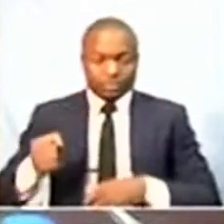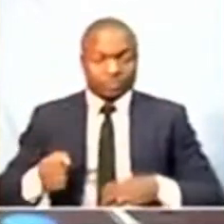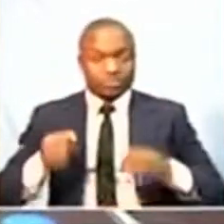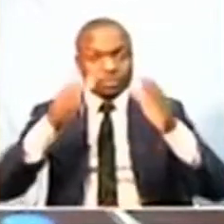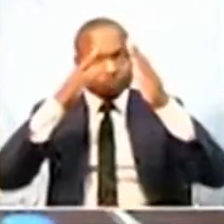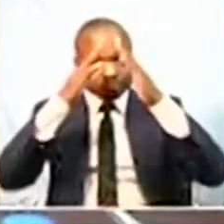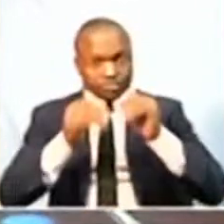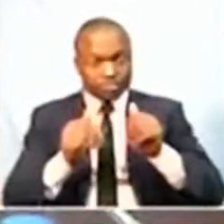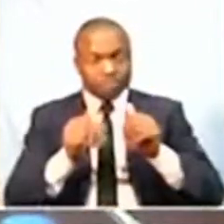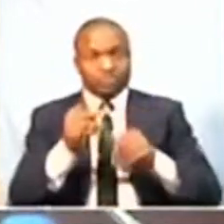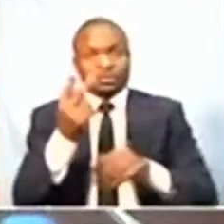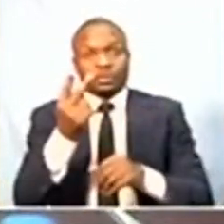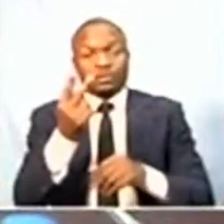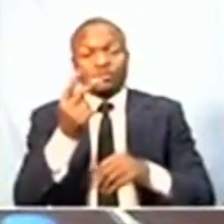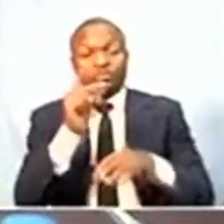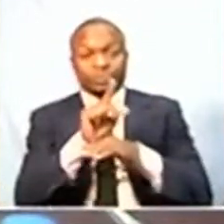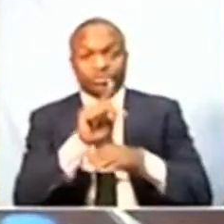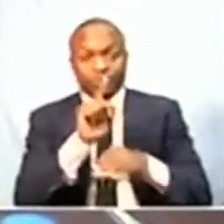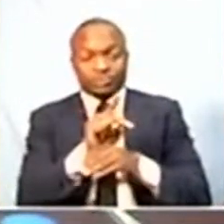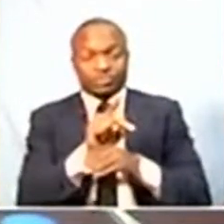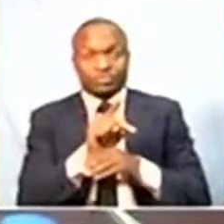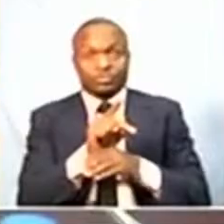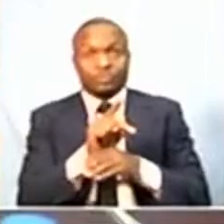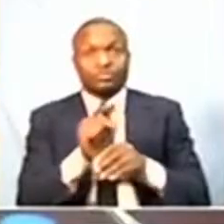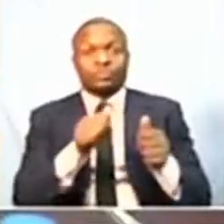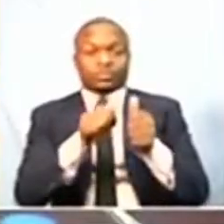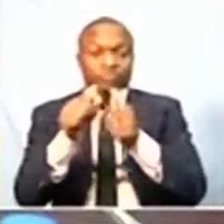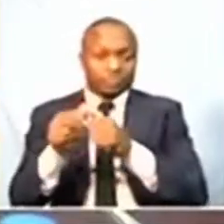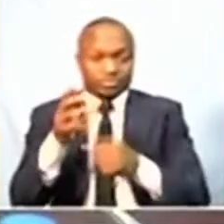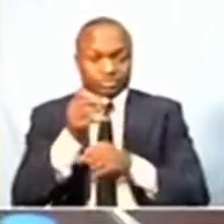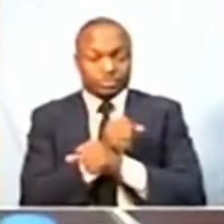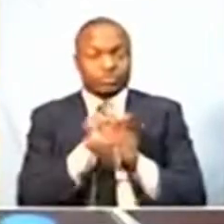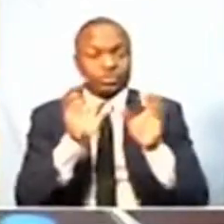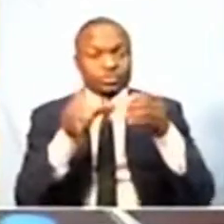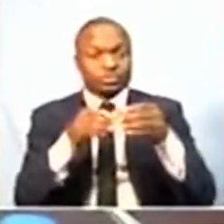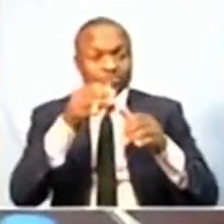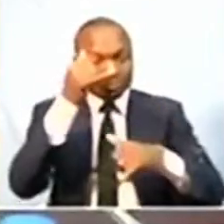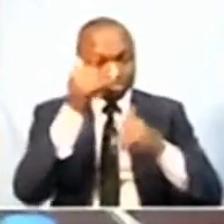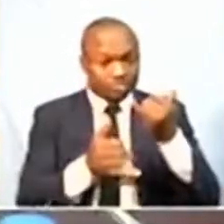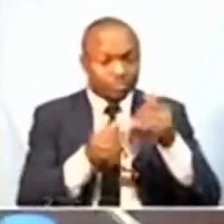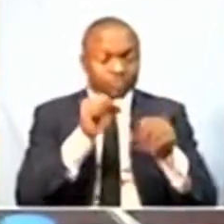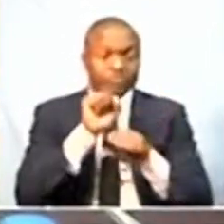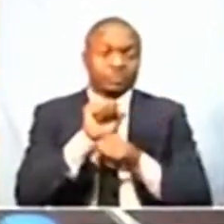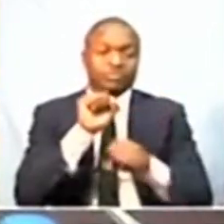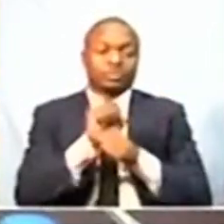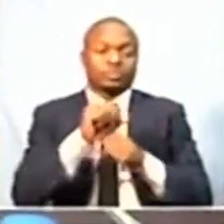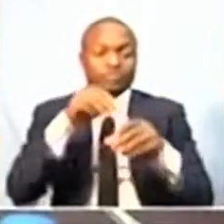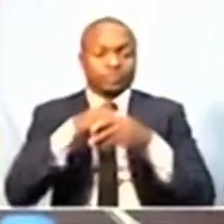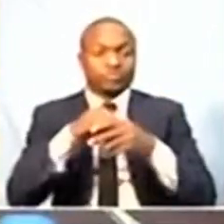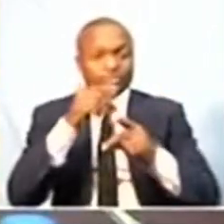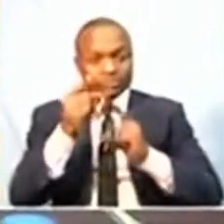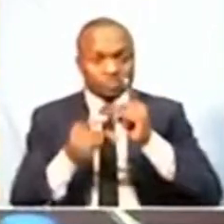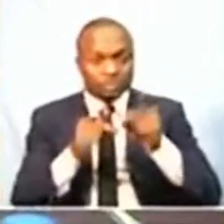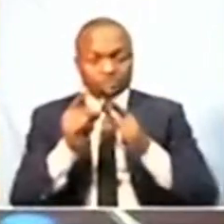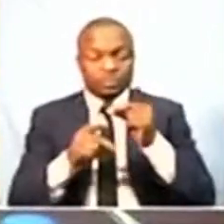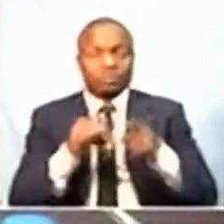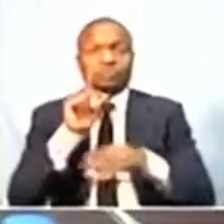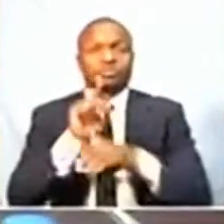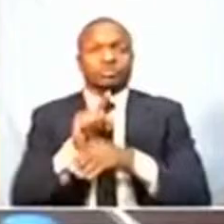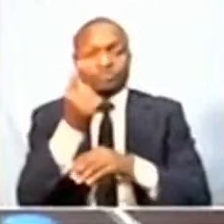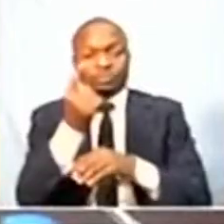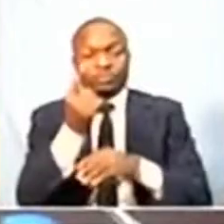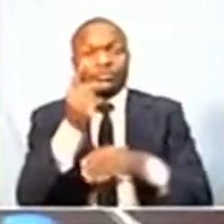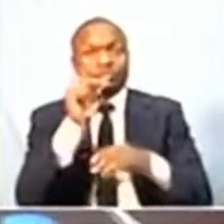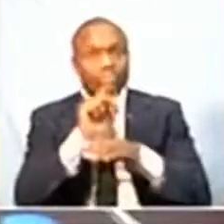remaining projects. Action taken, Council has since completed the 5 work-in-progress projects and 1 project from the